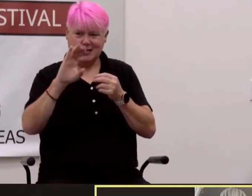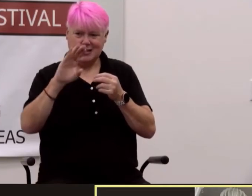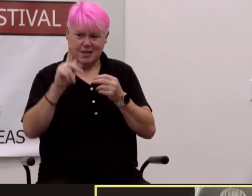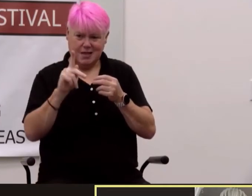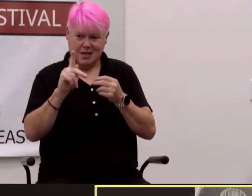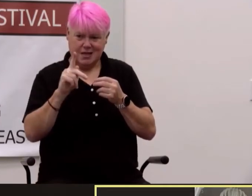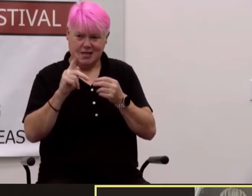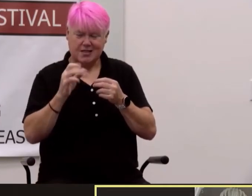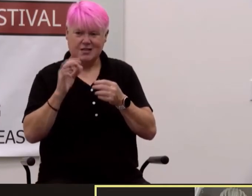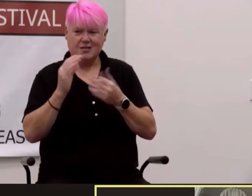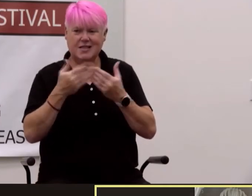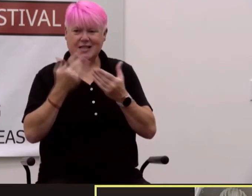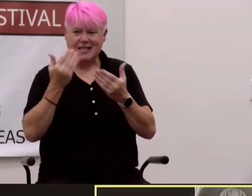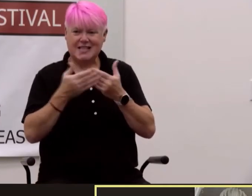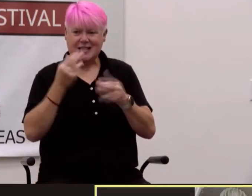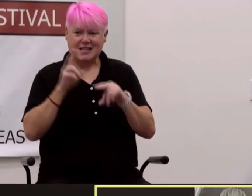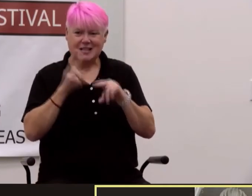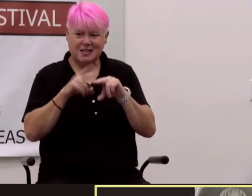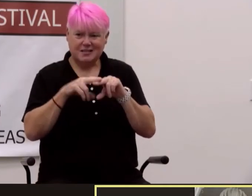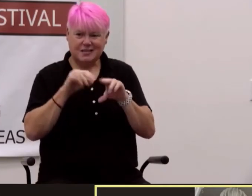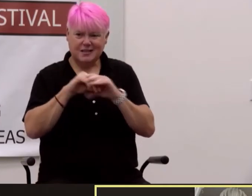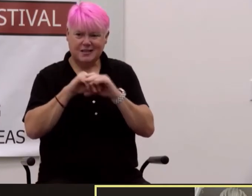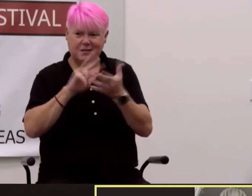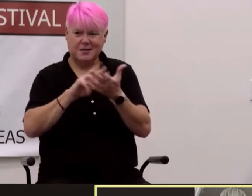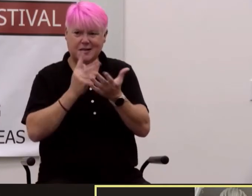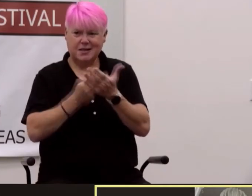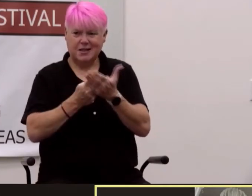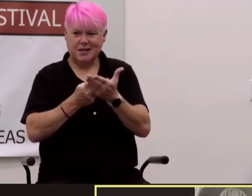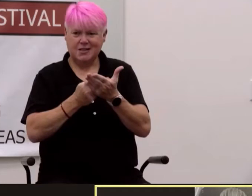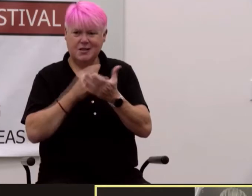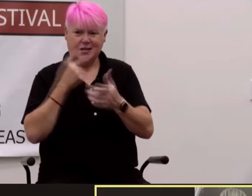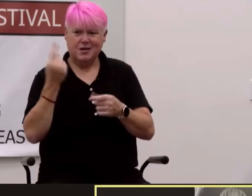sitting in my kitchen. In every kitchen, I always use